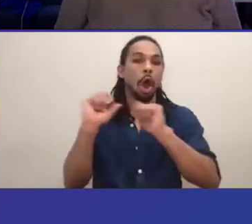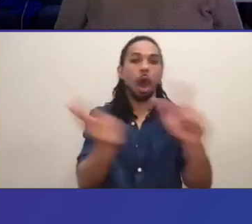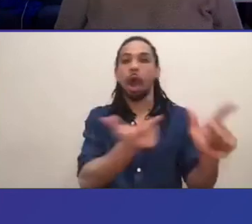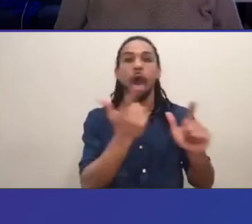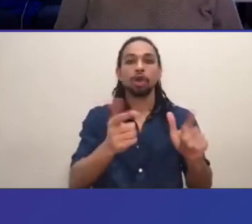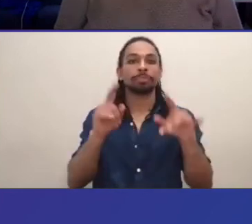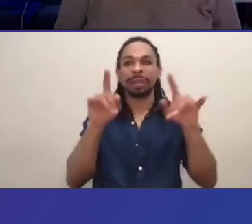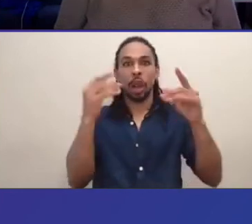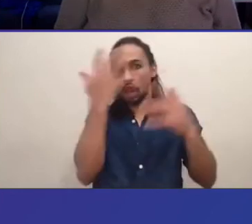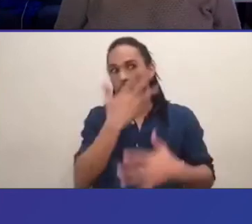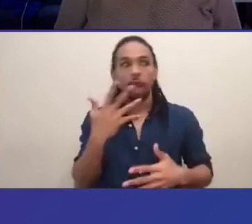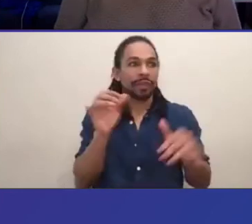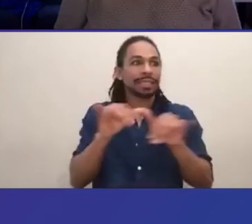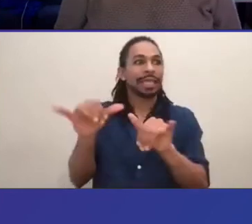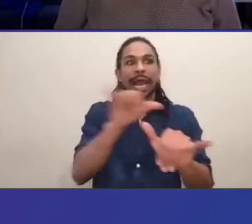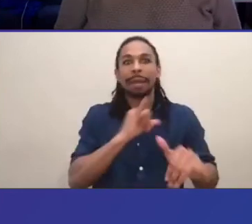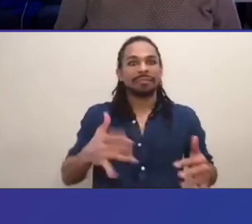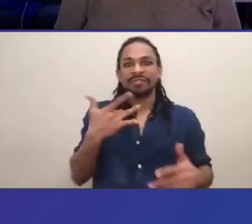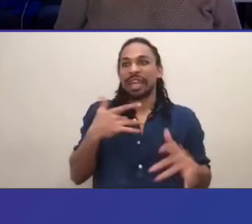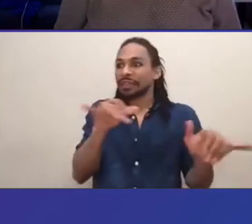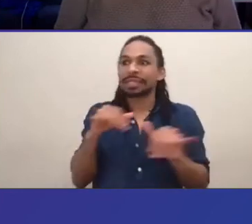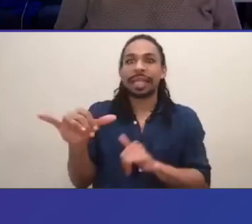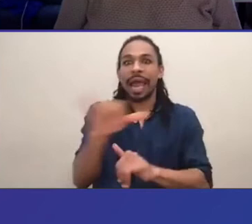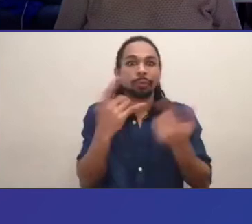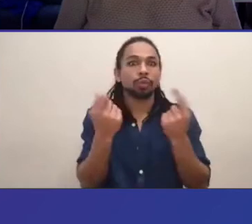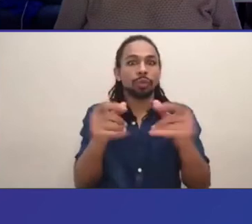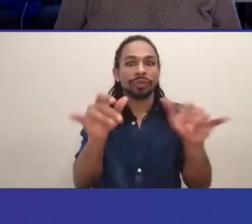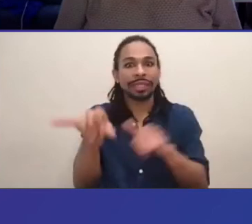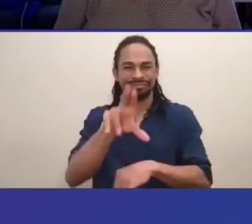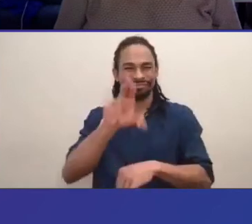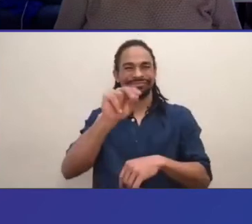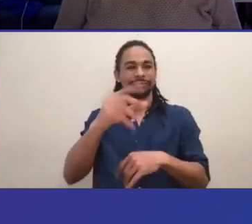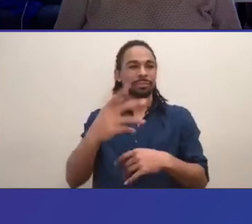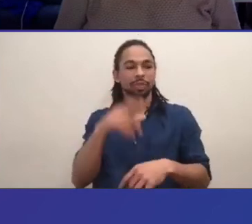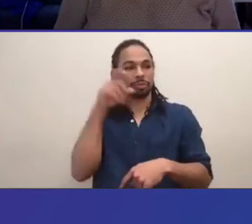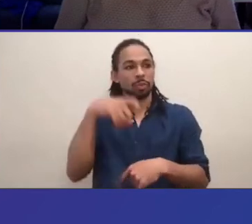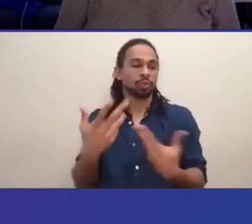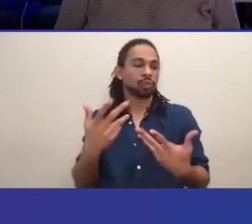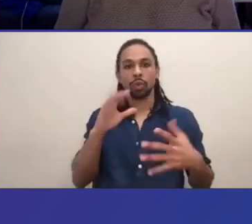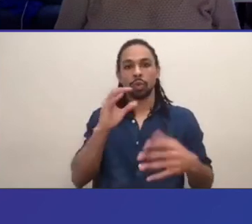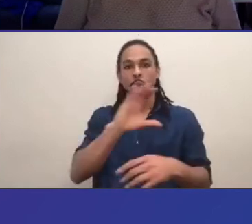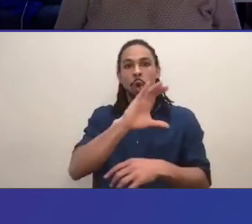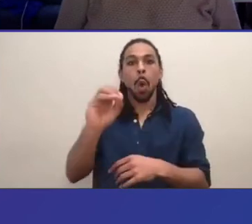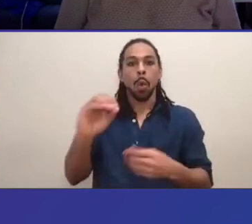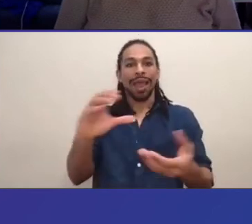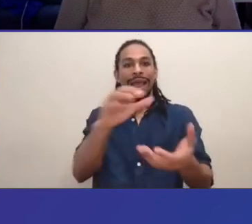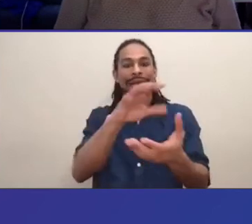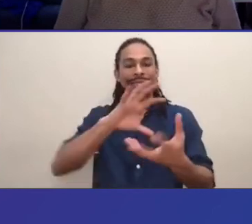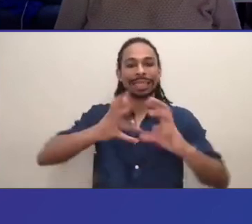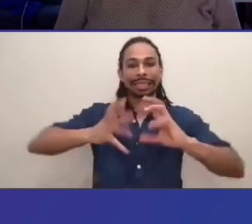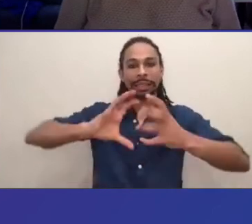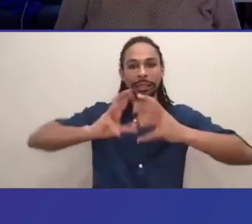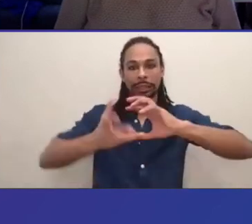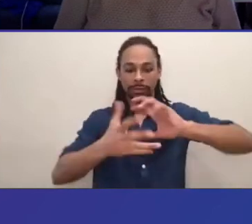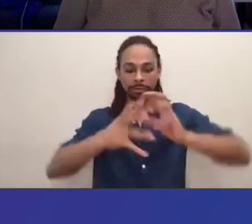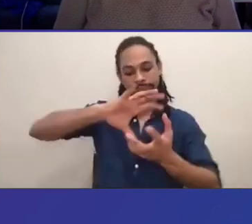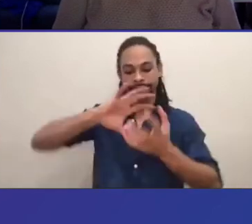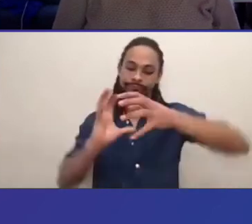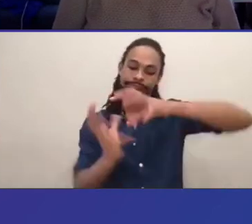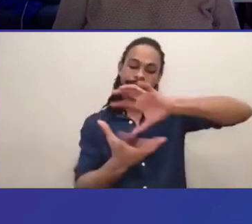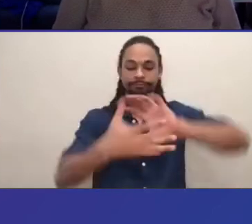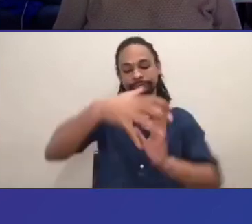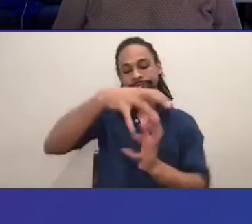uniform type of person. It's to coexist as, you know, as the individuals that we are, for a